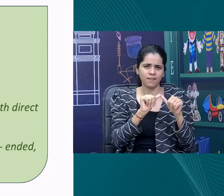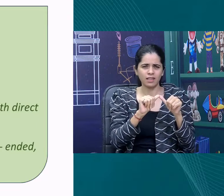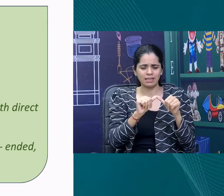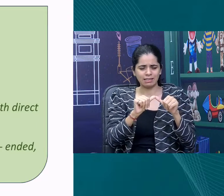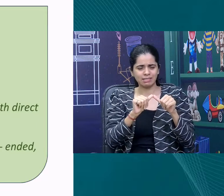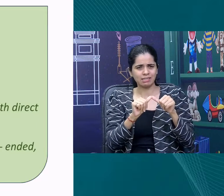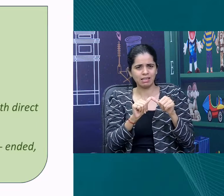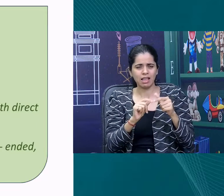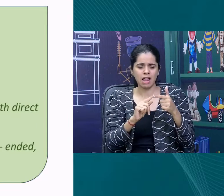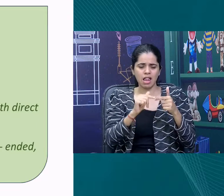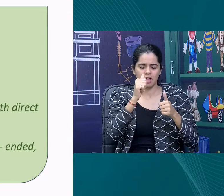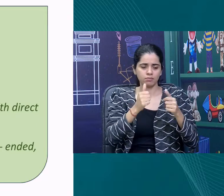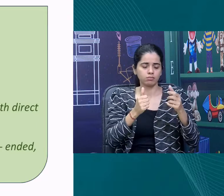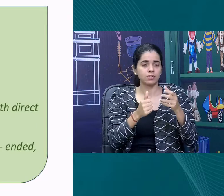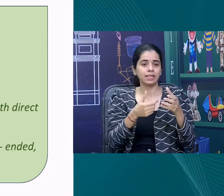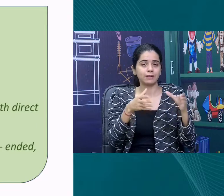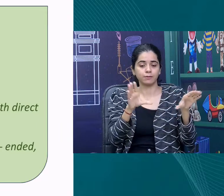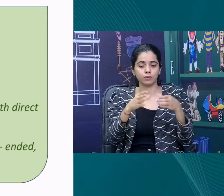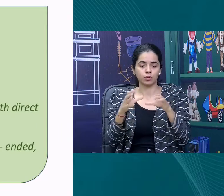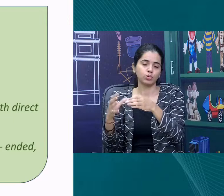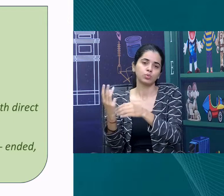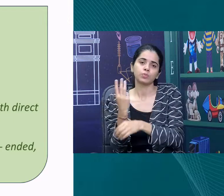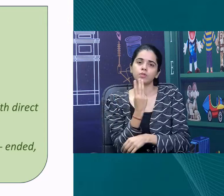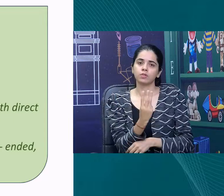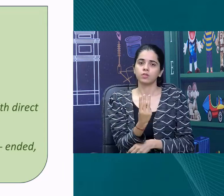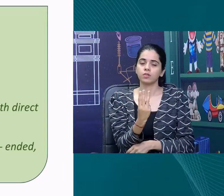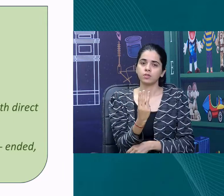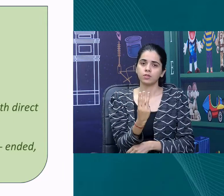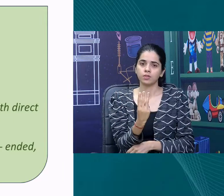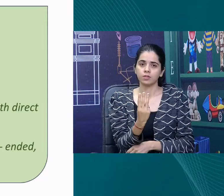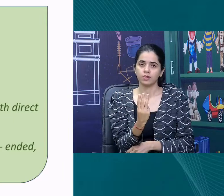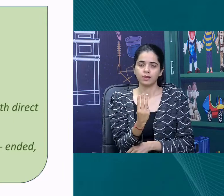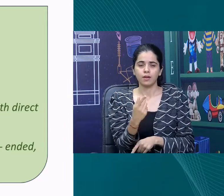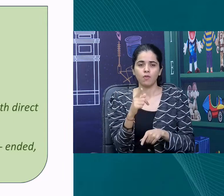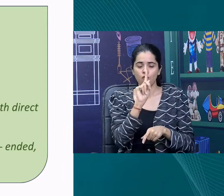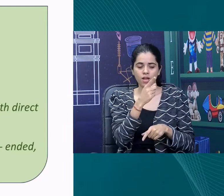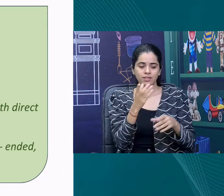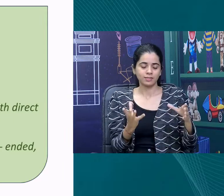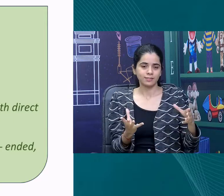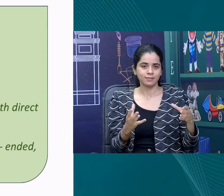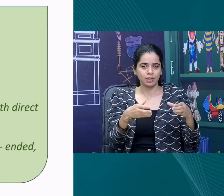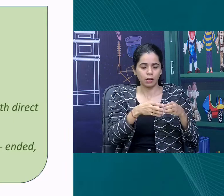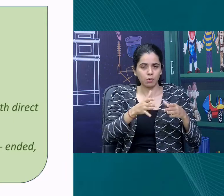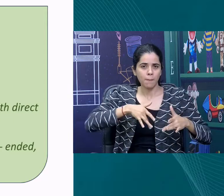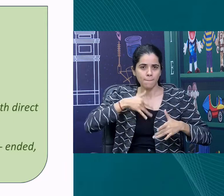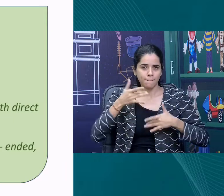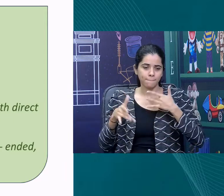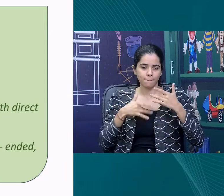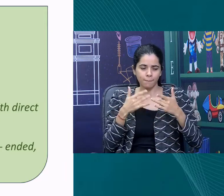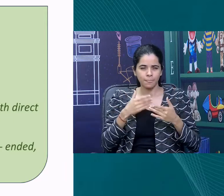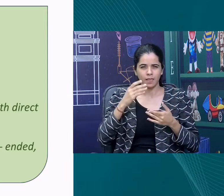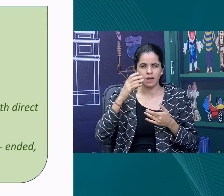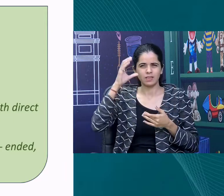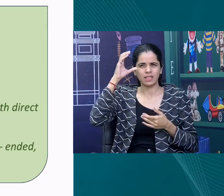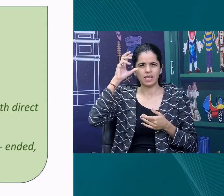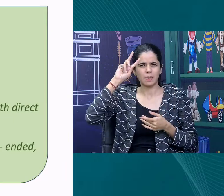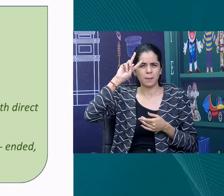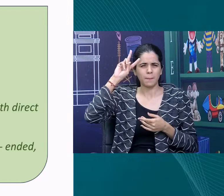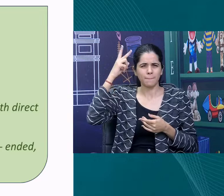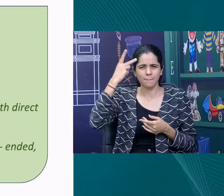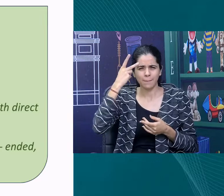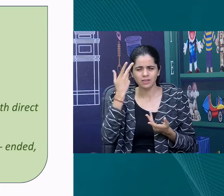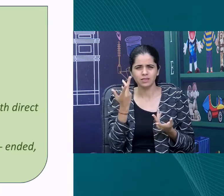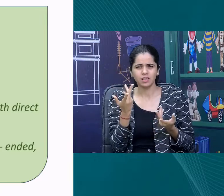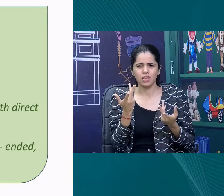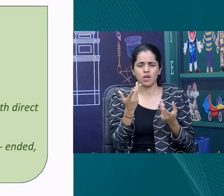realize that there are three groups, right? One is a group which is an emerging group, which has a lot of misconceptions, gaps in